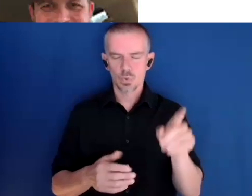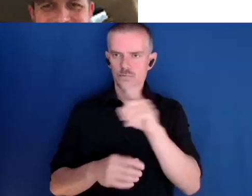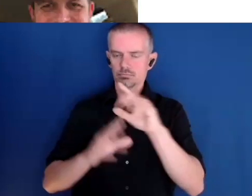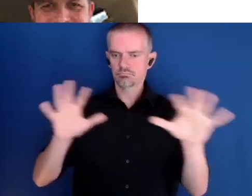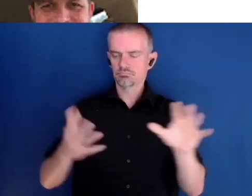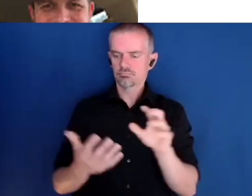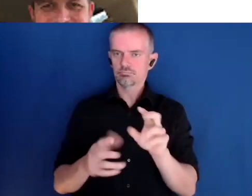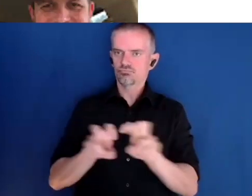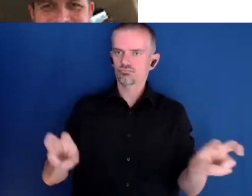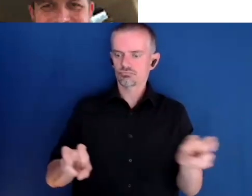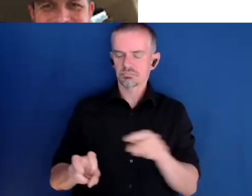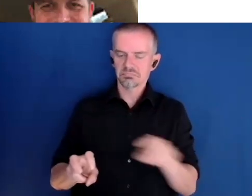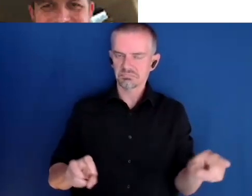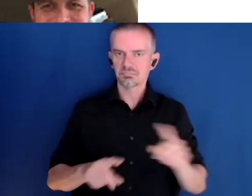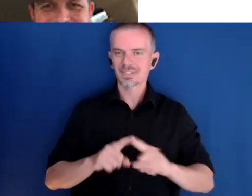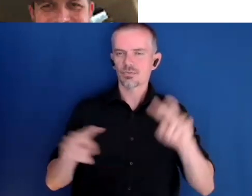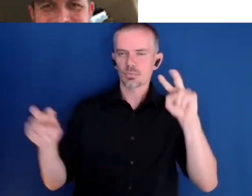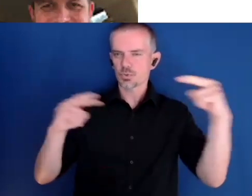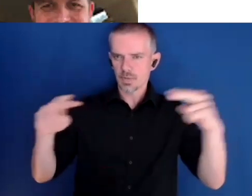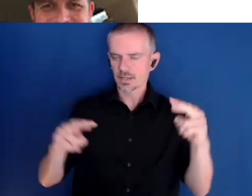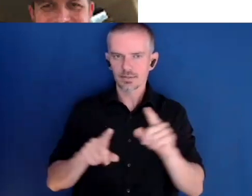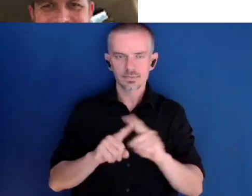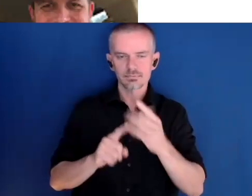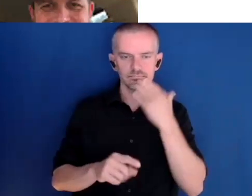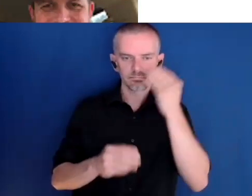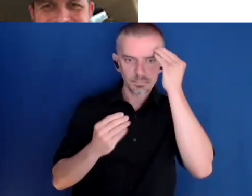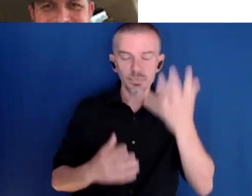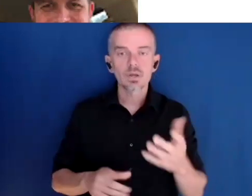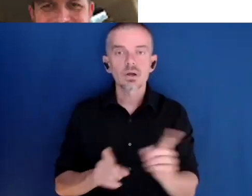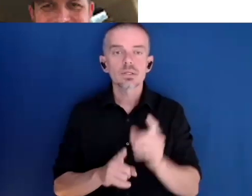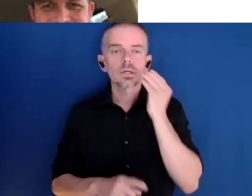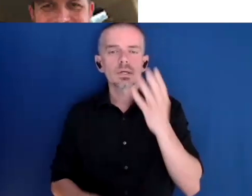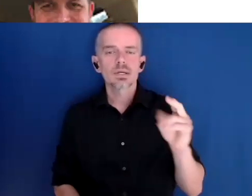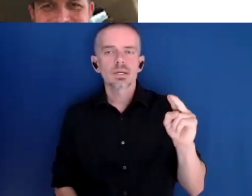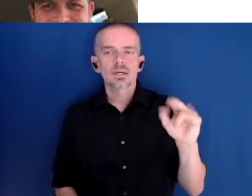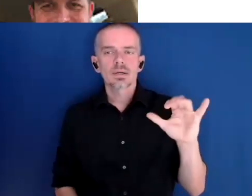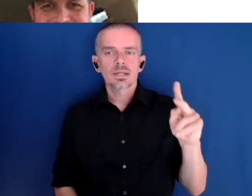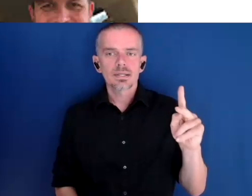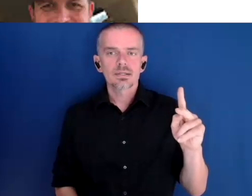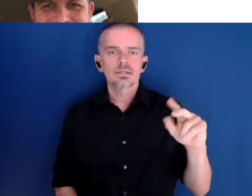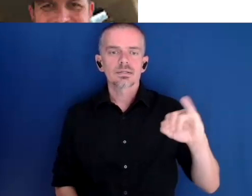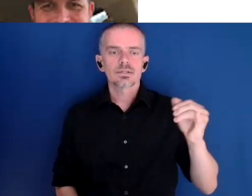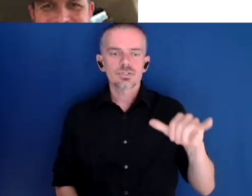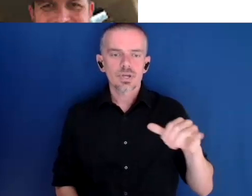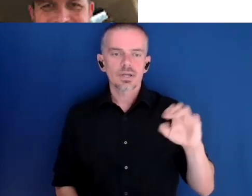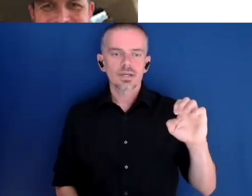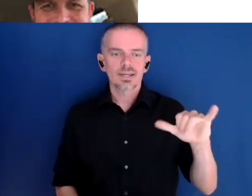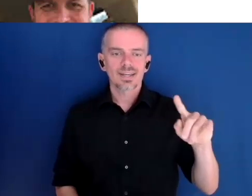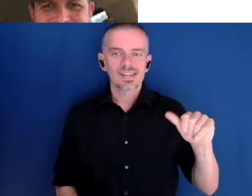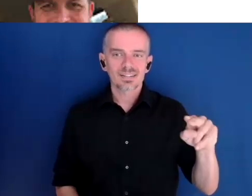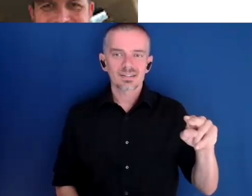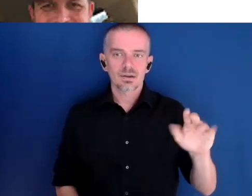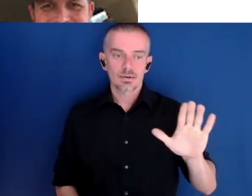that we'll be looking forward to diving into. I do want to note that Nick, Jay, and Eitan, both individually and their organizations